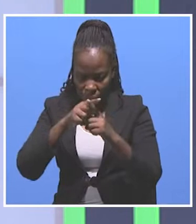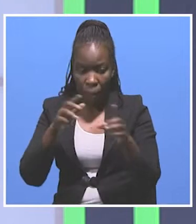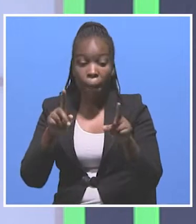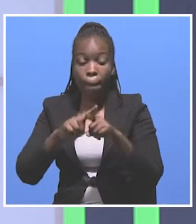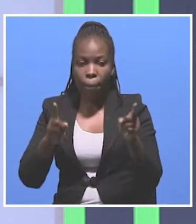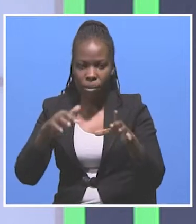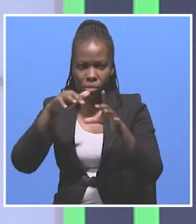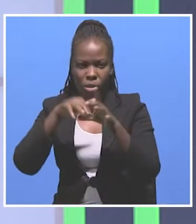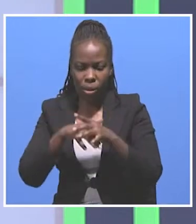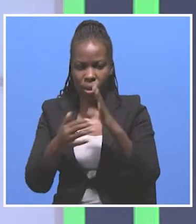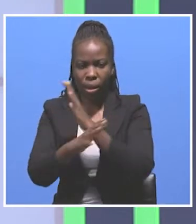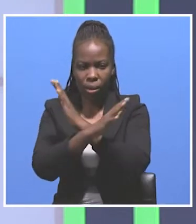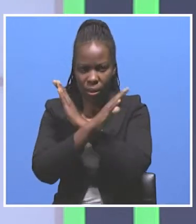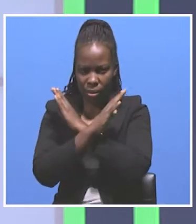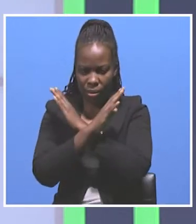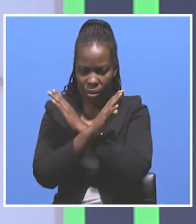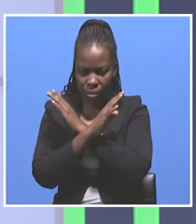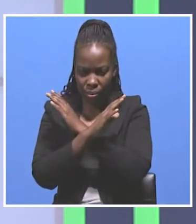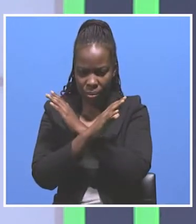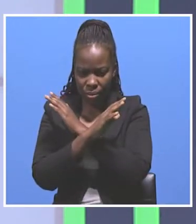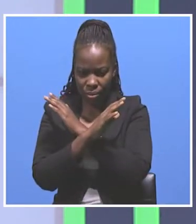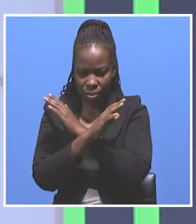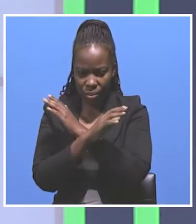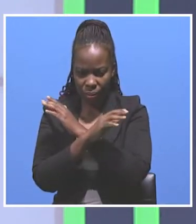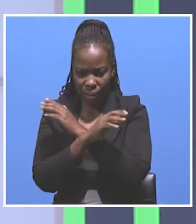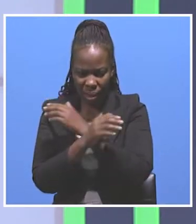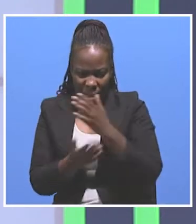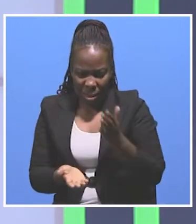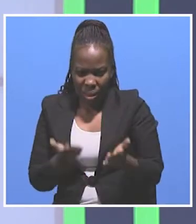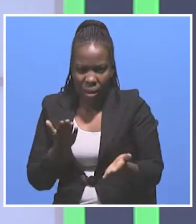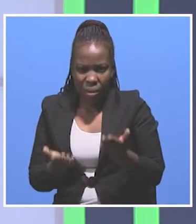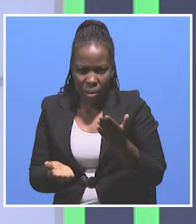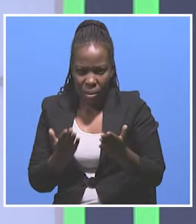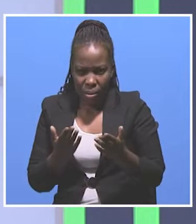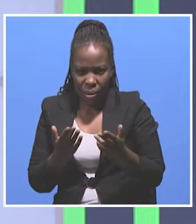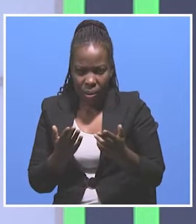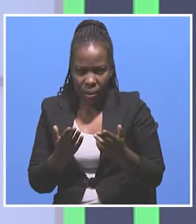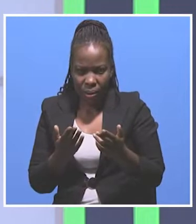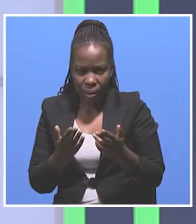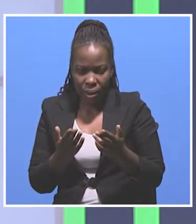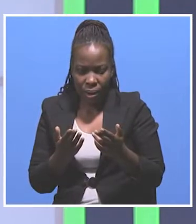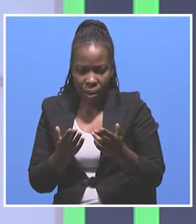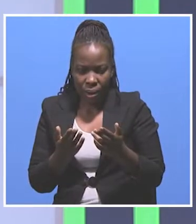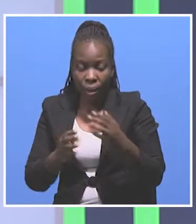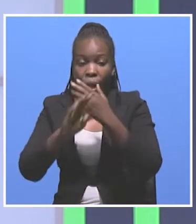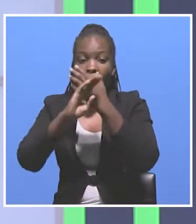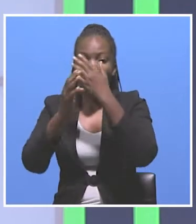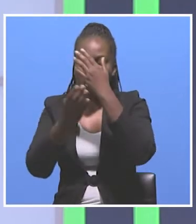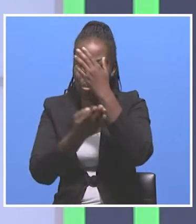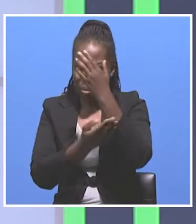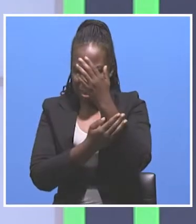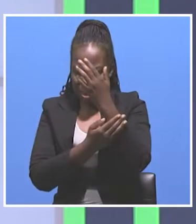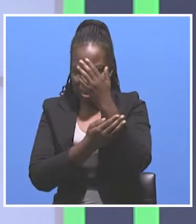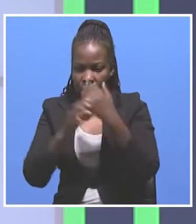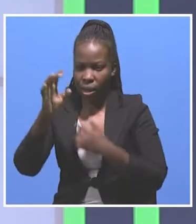Zambia, we are able to call a pregnancy like this is a delivery after 28 weeks. So normal, let's